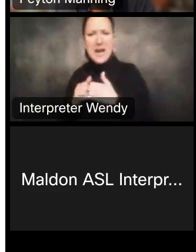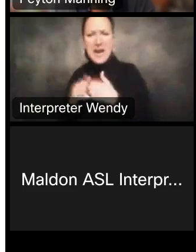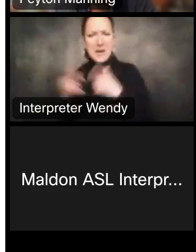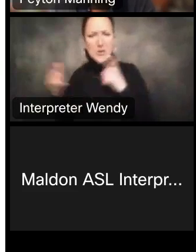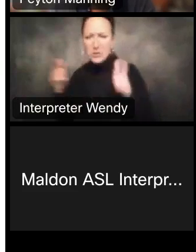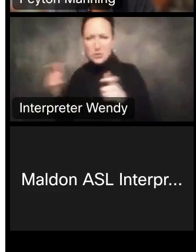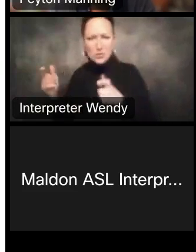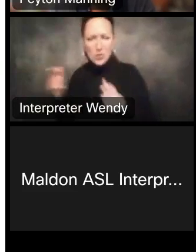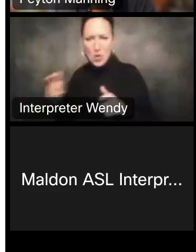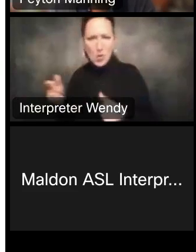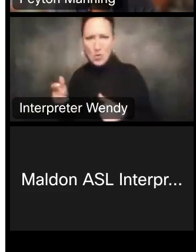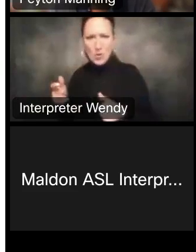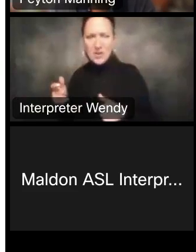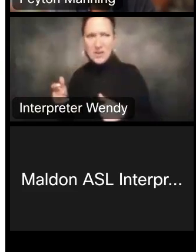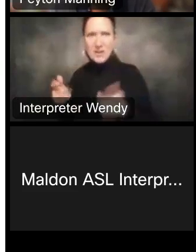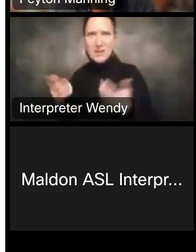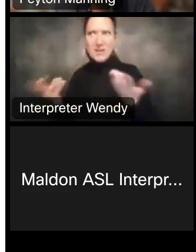vehicles? Are we talking about